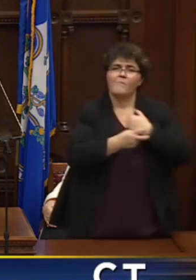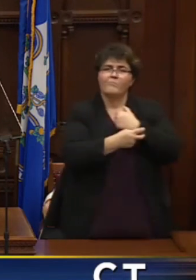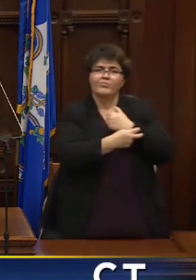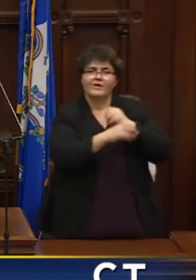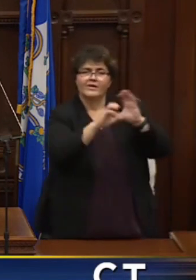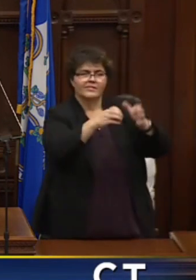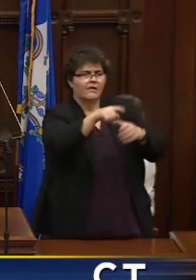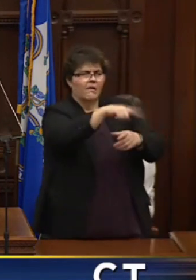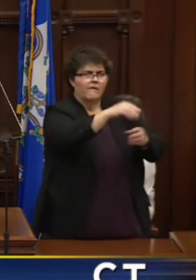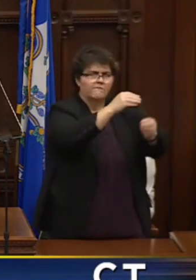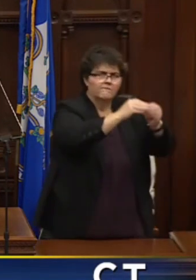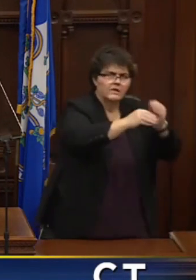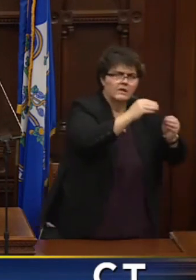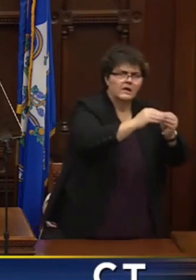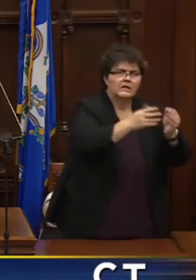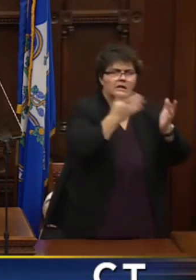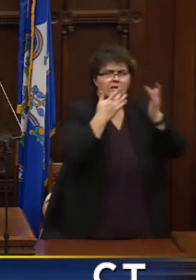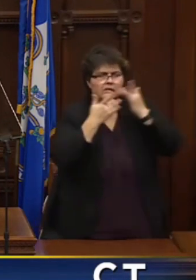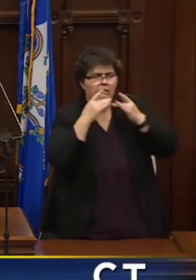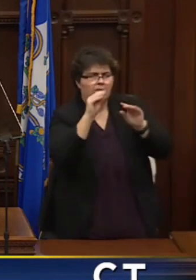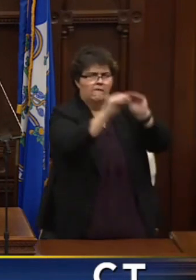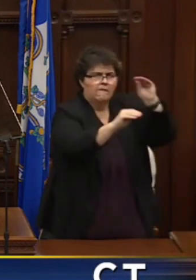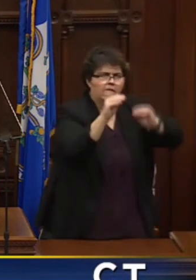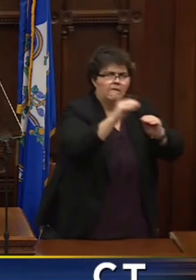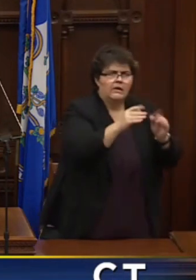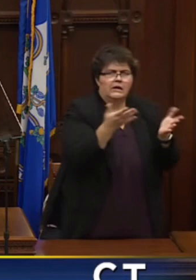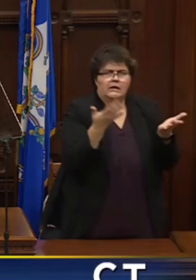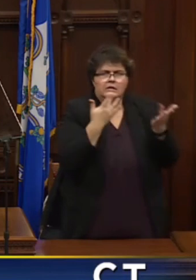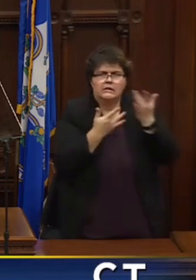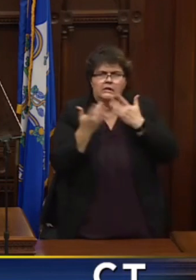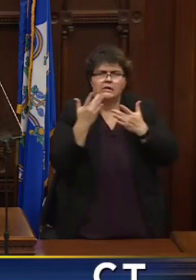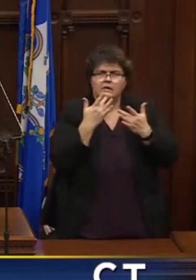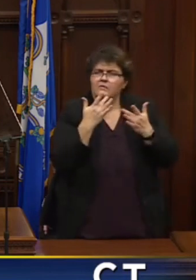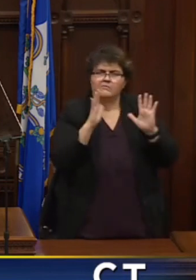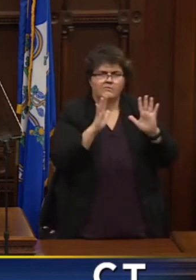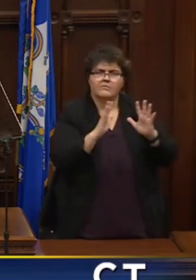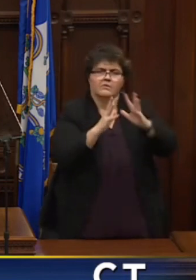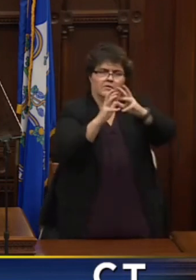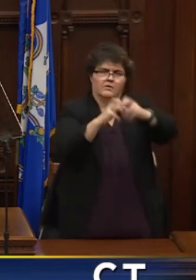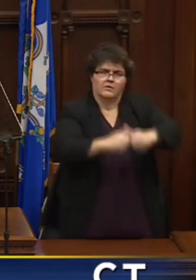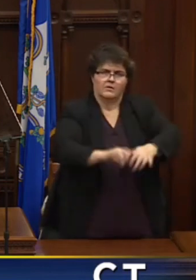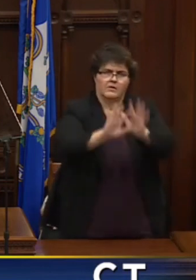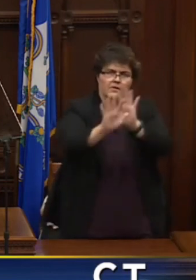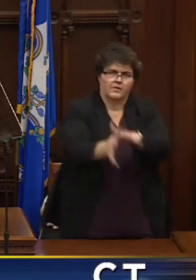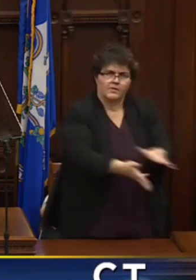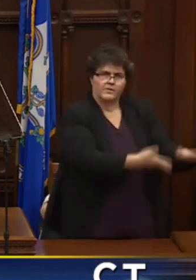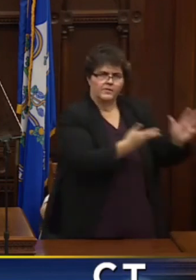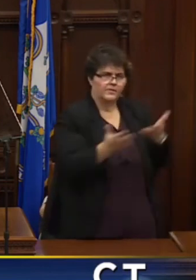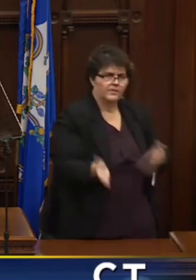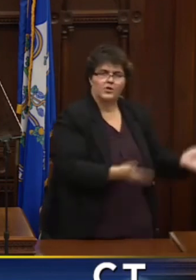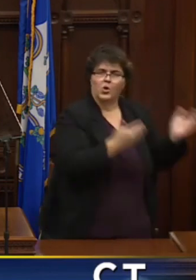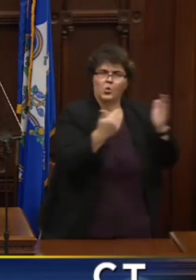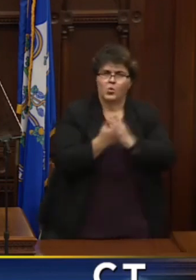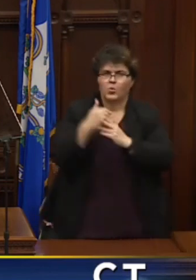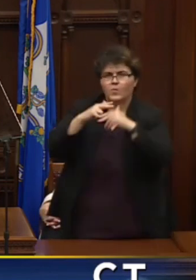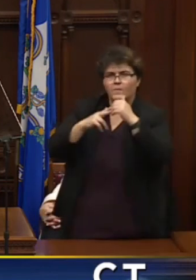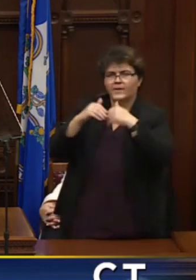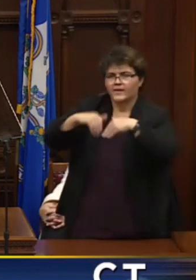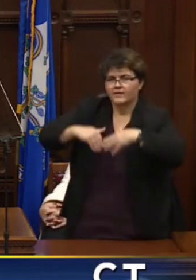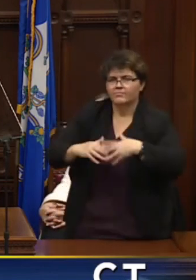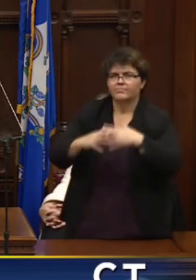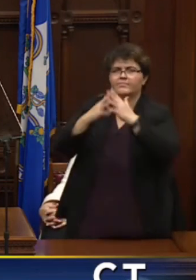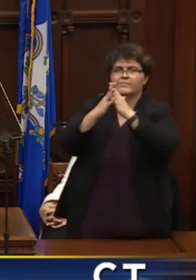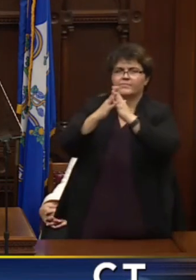safely, or we can rebuild the choke points in our transportation system to help you get to and from work faster